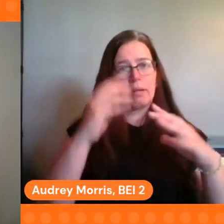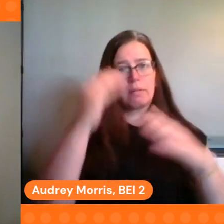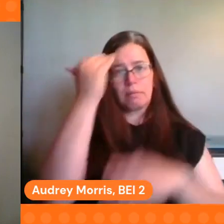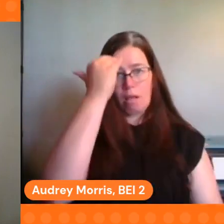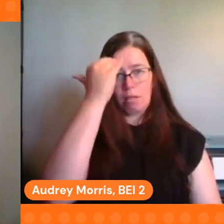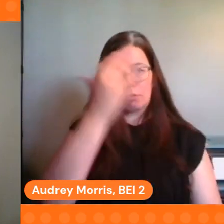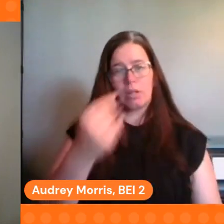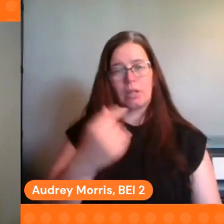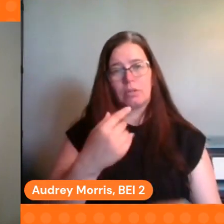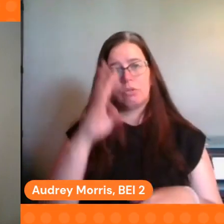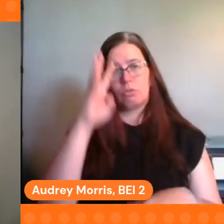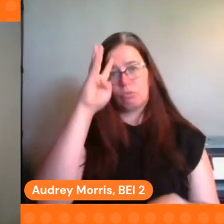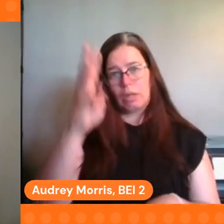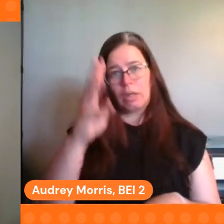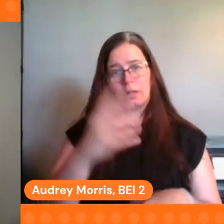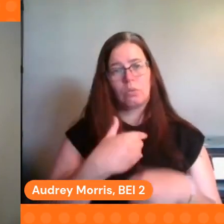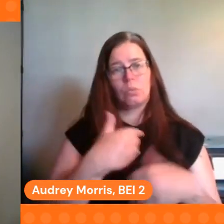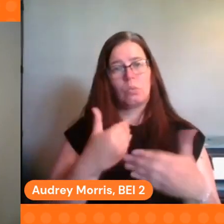creative new thing.